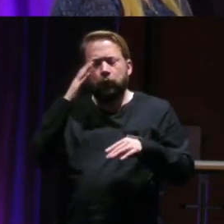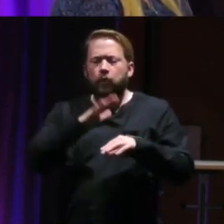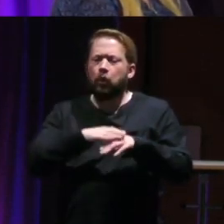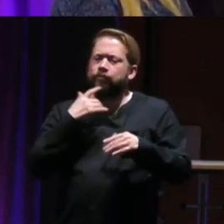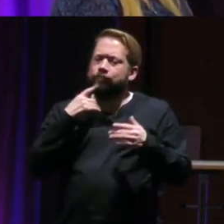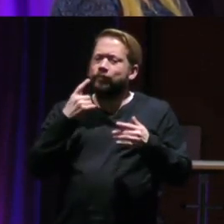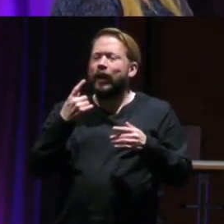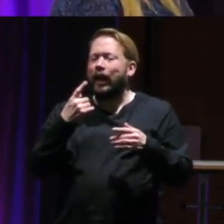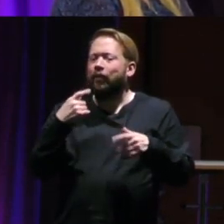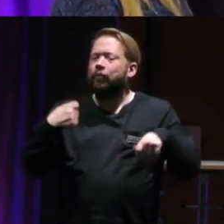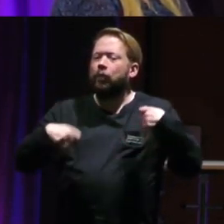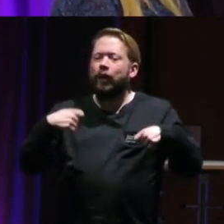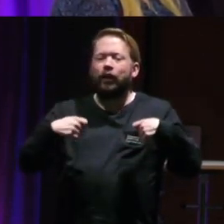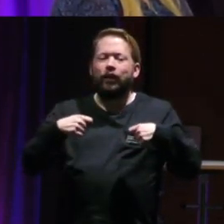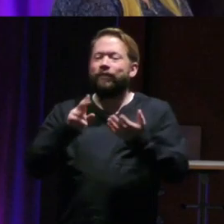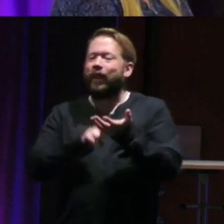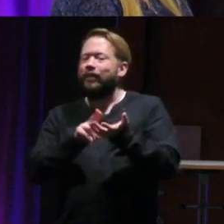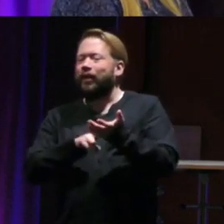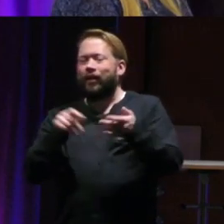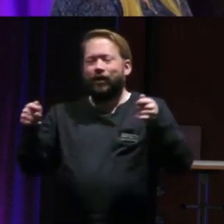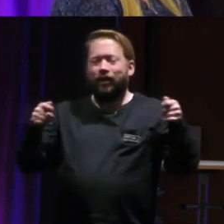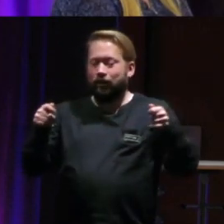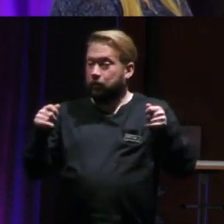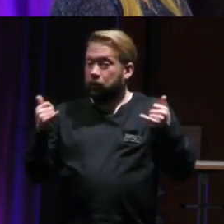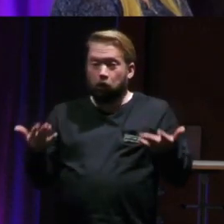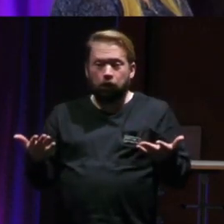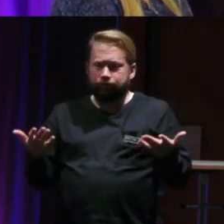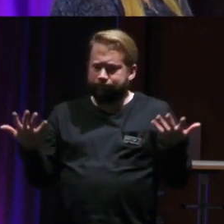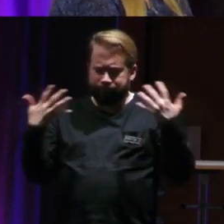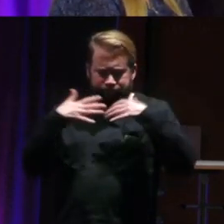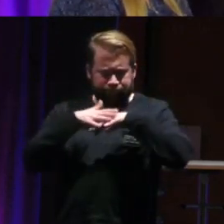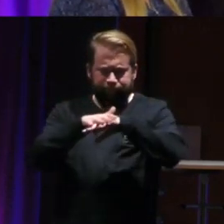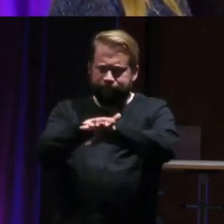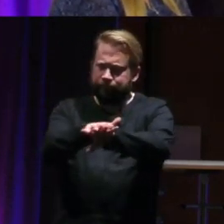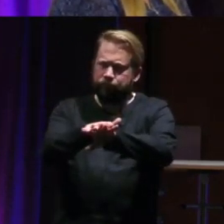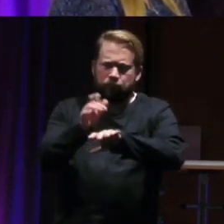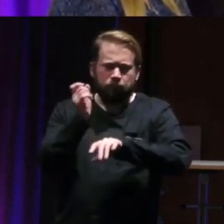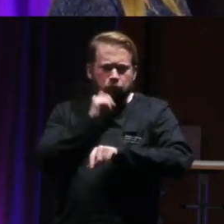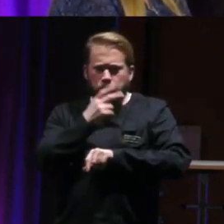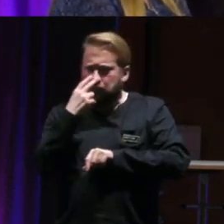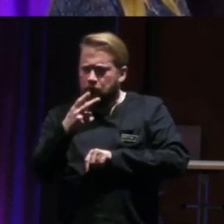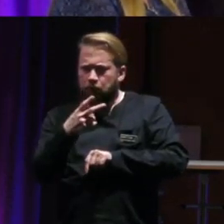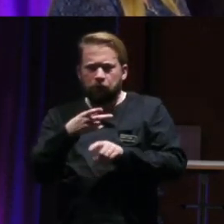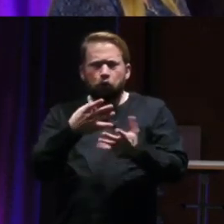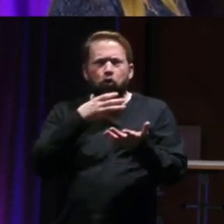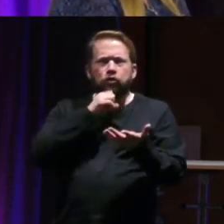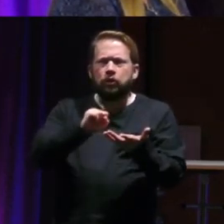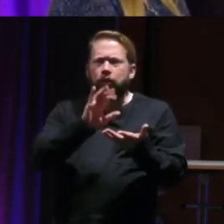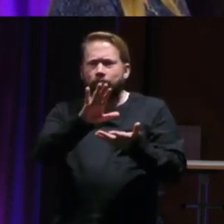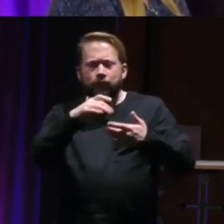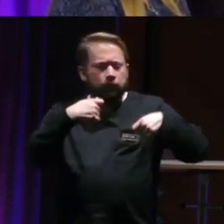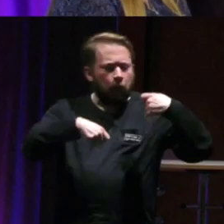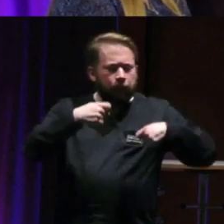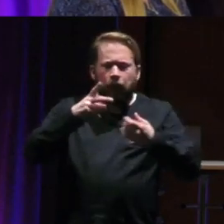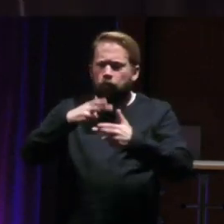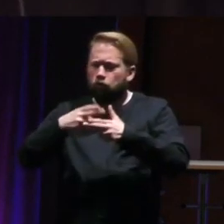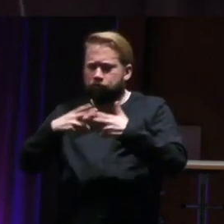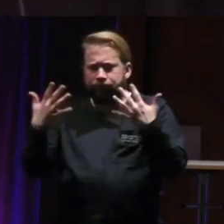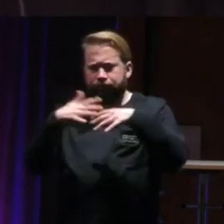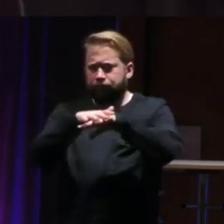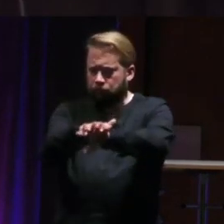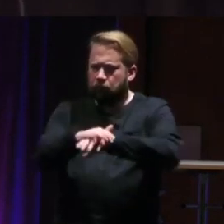from fact, and now that is becoming a lot more difficult. Because, well, you are totally right about fake news